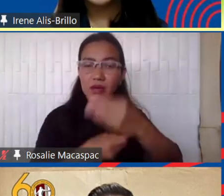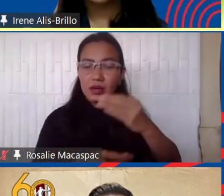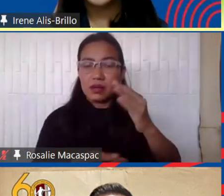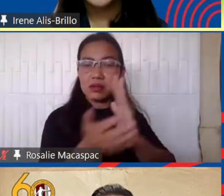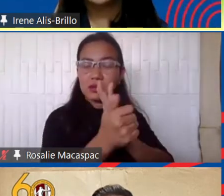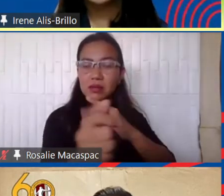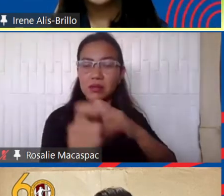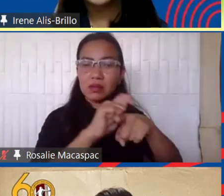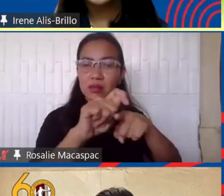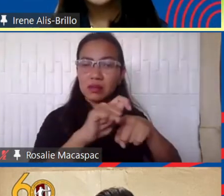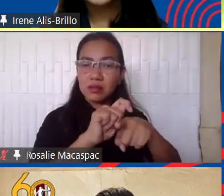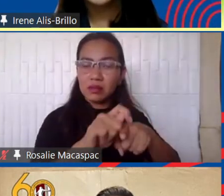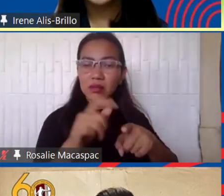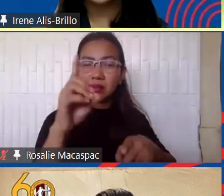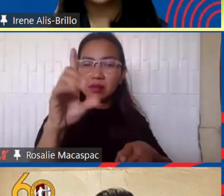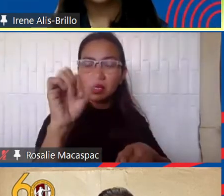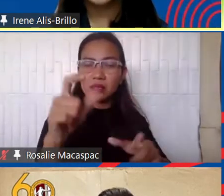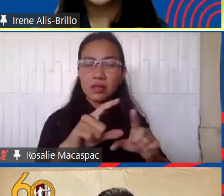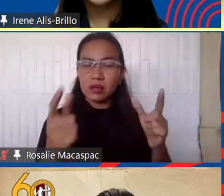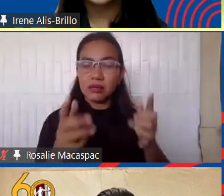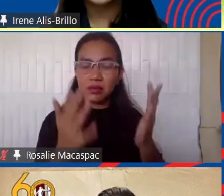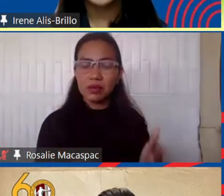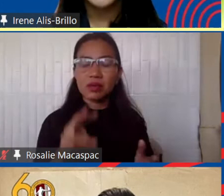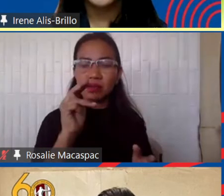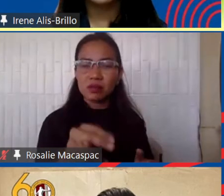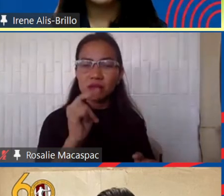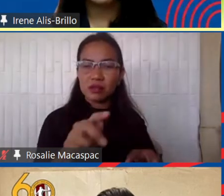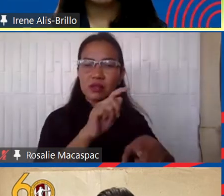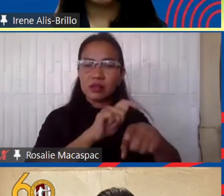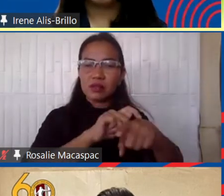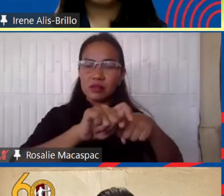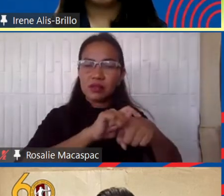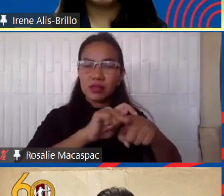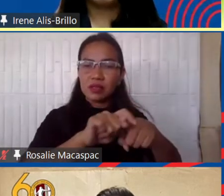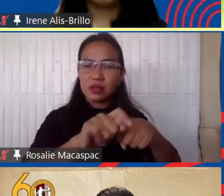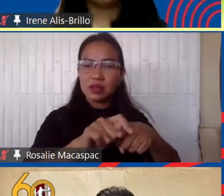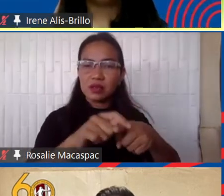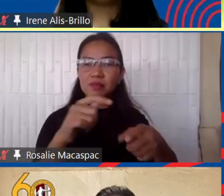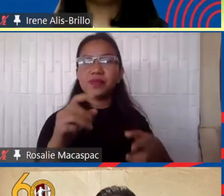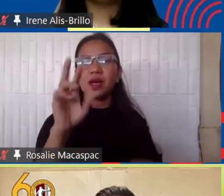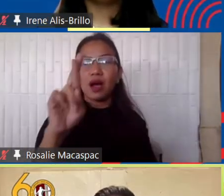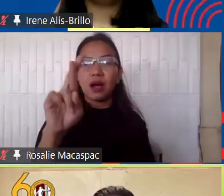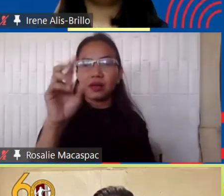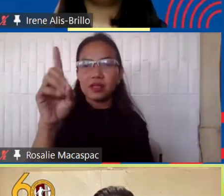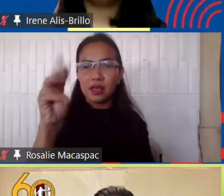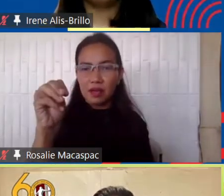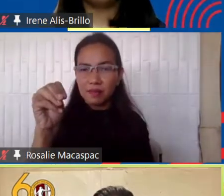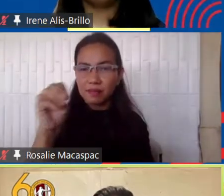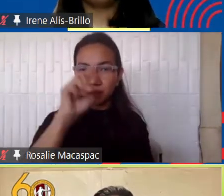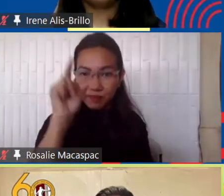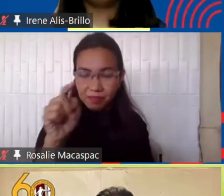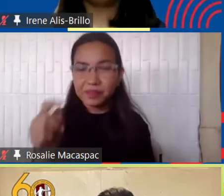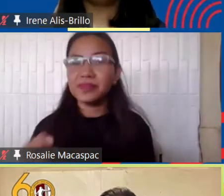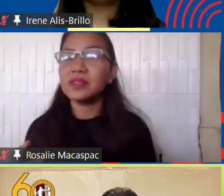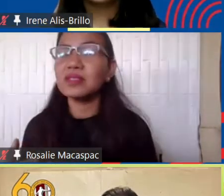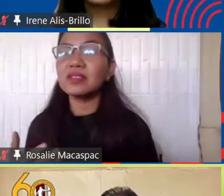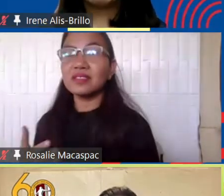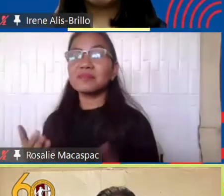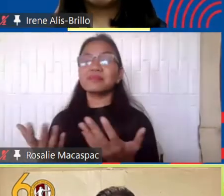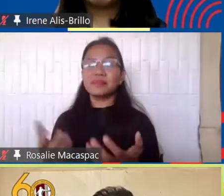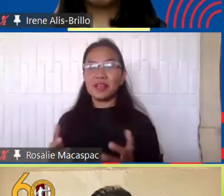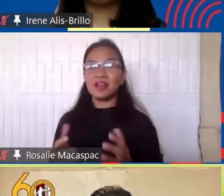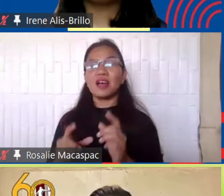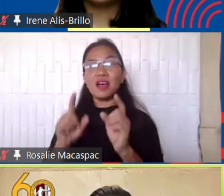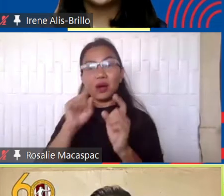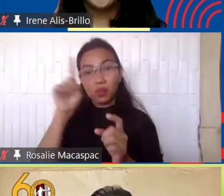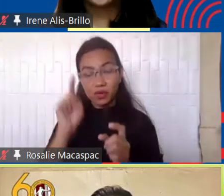librarians so that we can have the necessary skills to practice RDM? You know what? We would love to. We would love